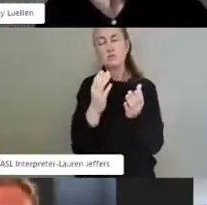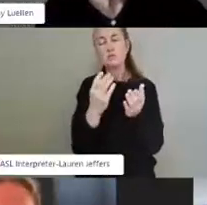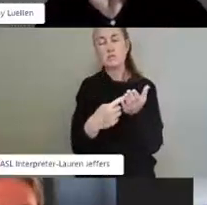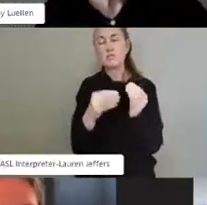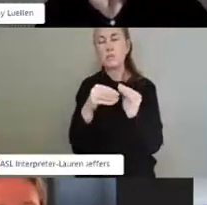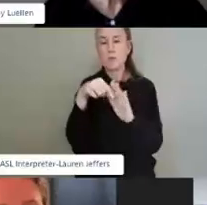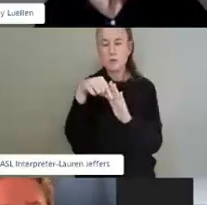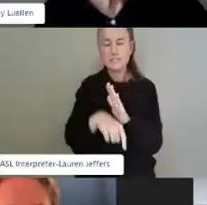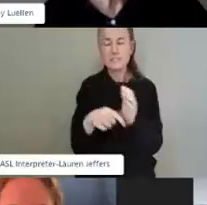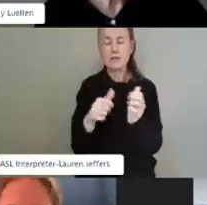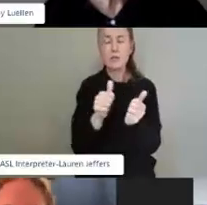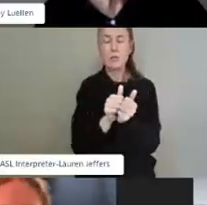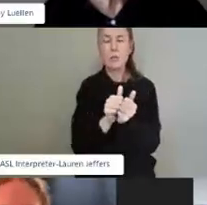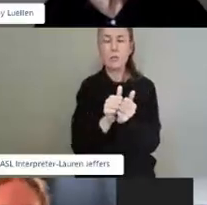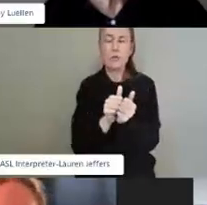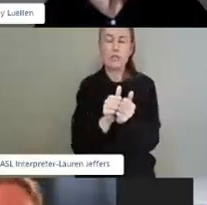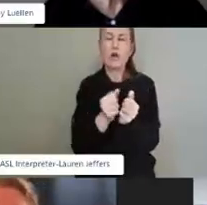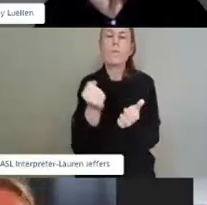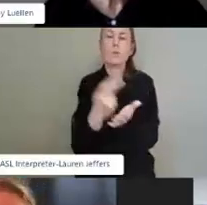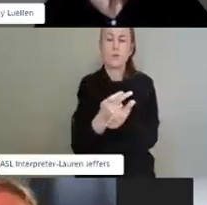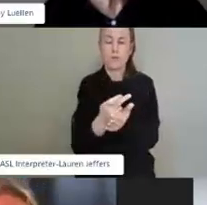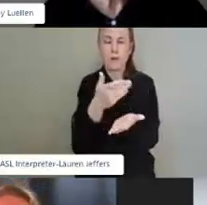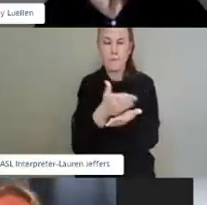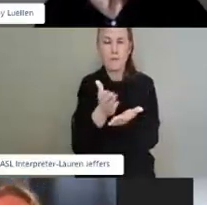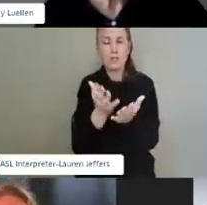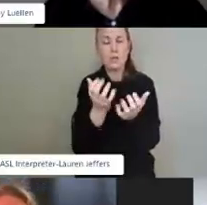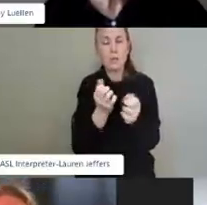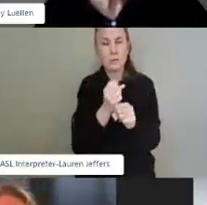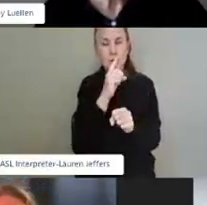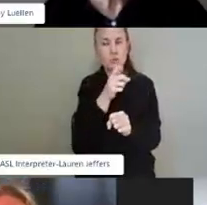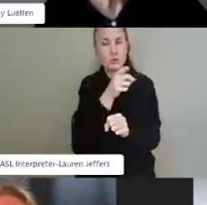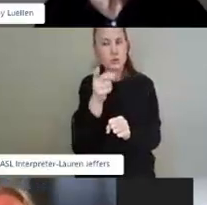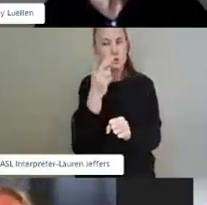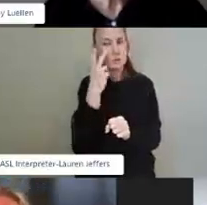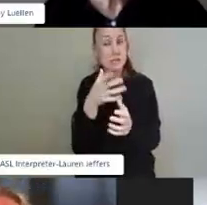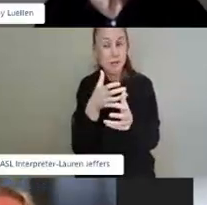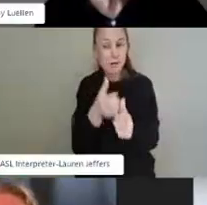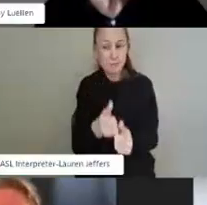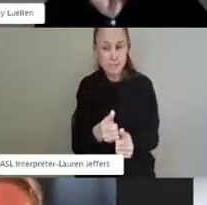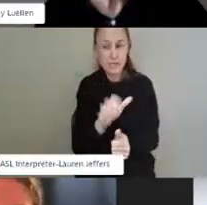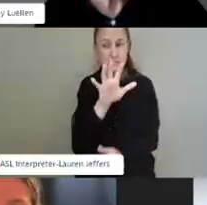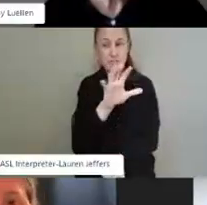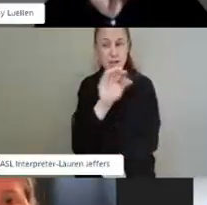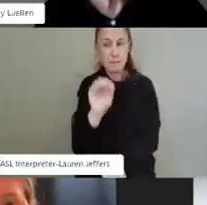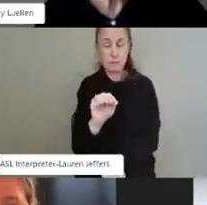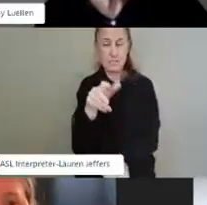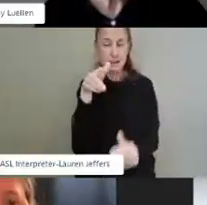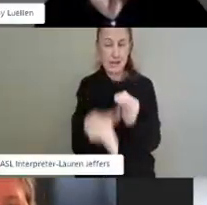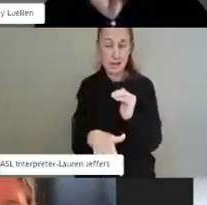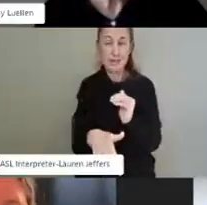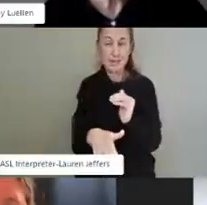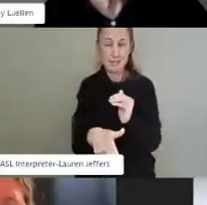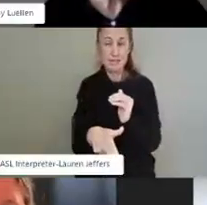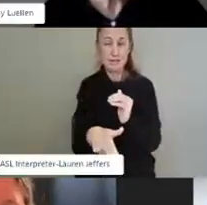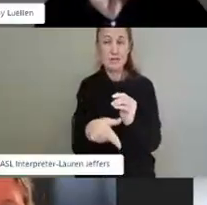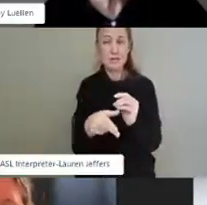budget later on, but I did want to make sure that everybody saw the update that we did receive a 5% cut in our budget from